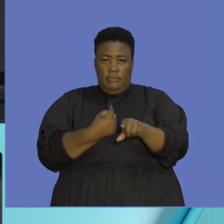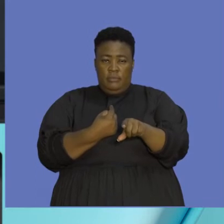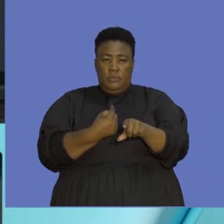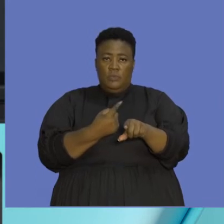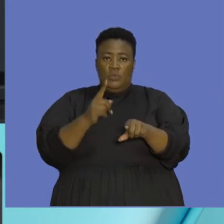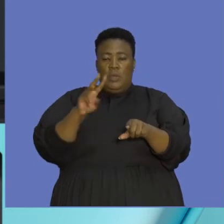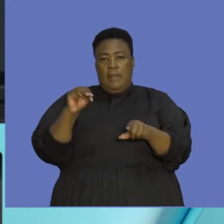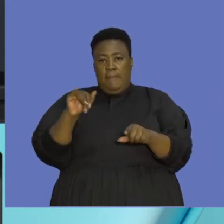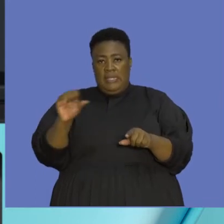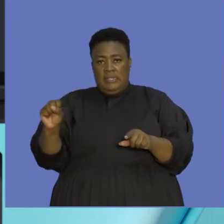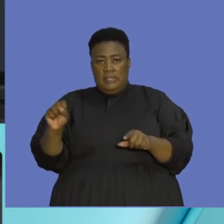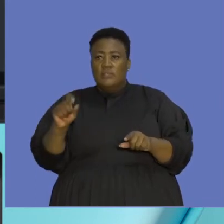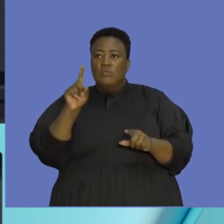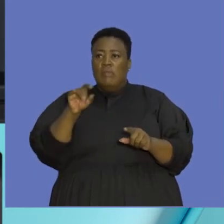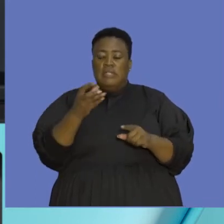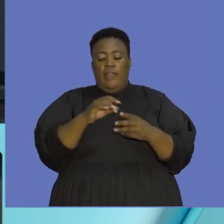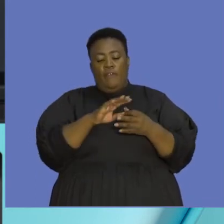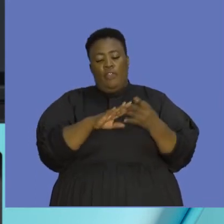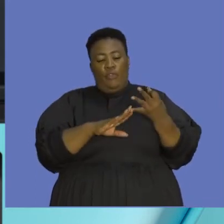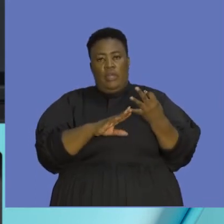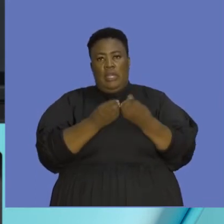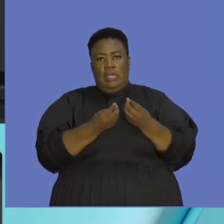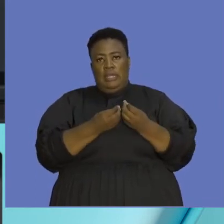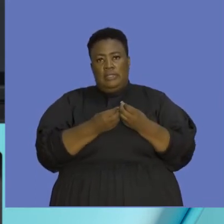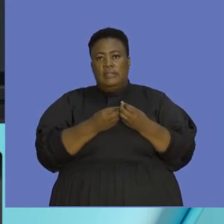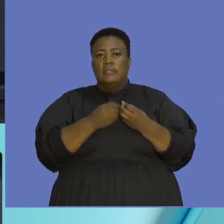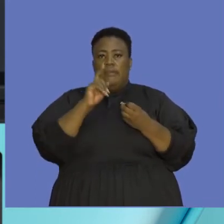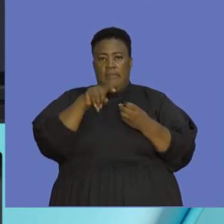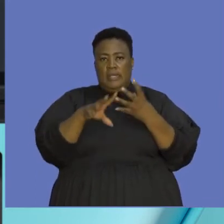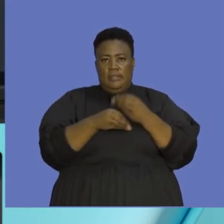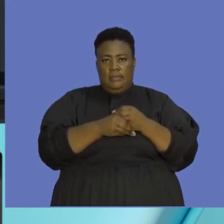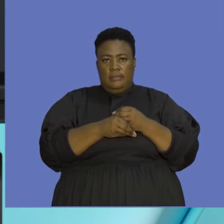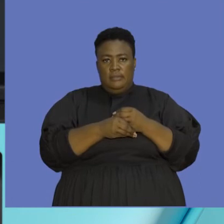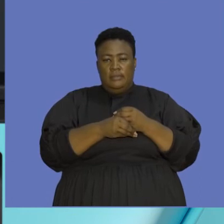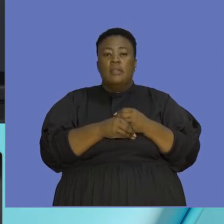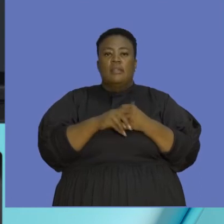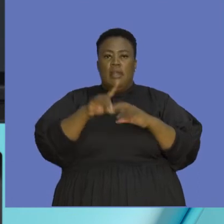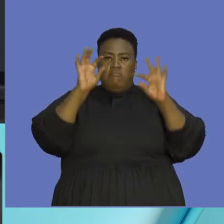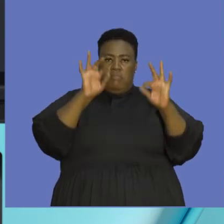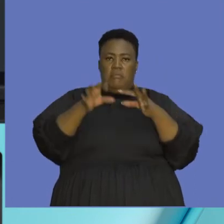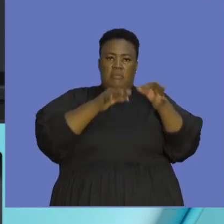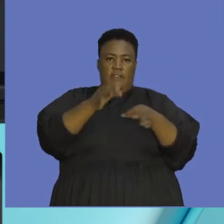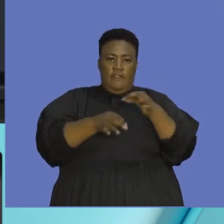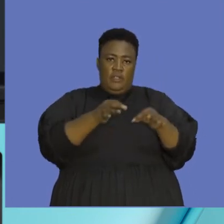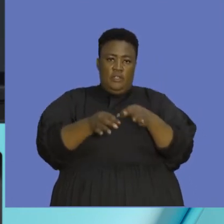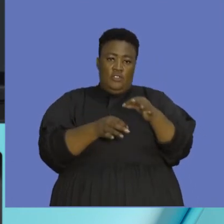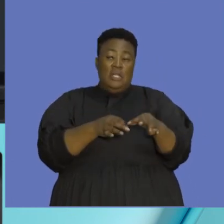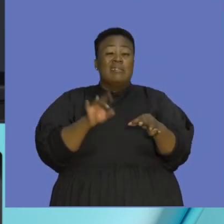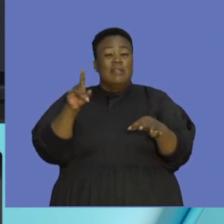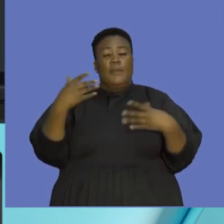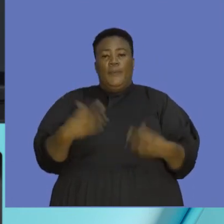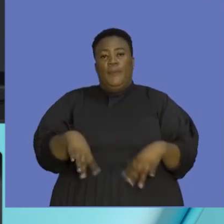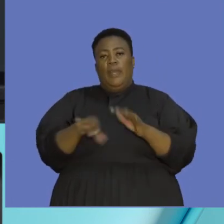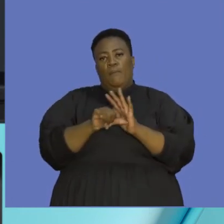proportional to the mass. So you've got to have all three of those things in to make this a complete definition. Okay, it's a very,